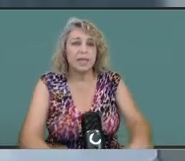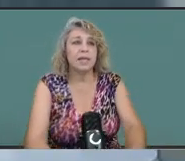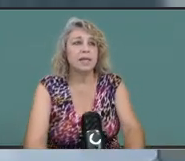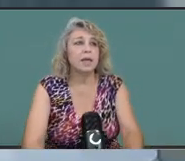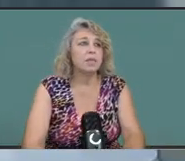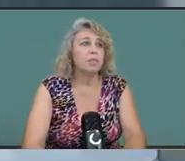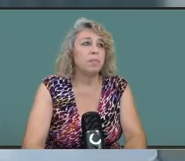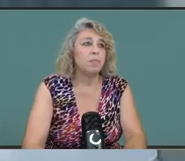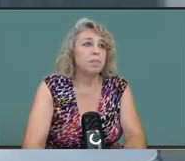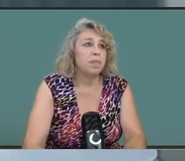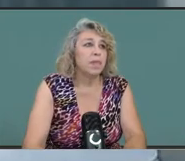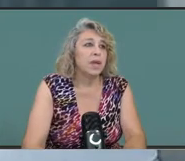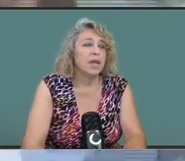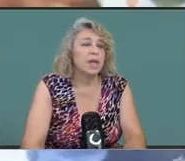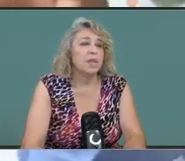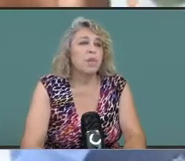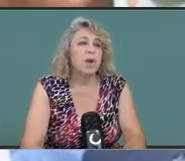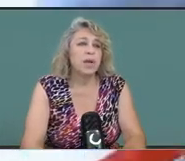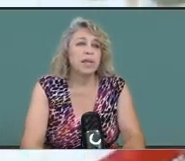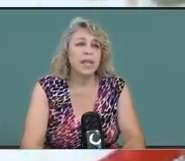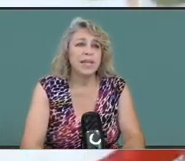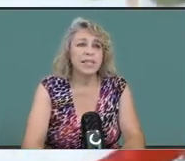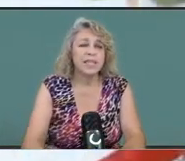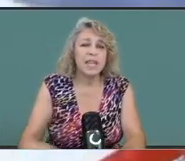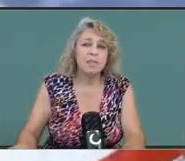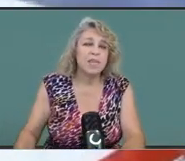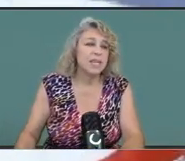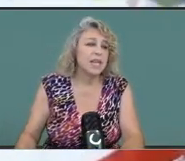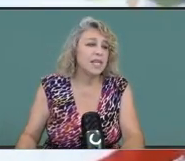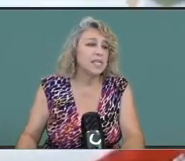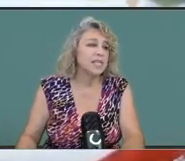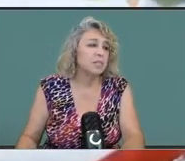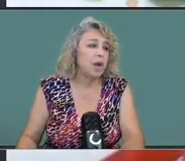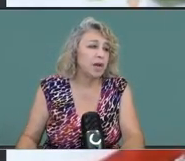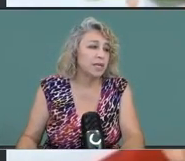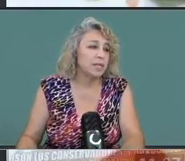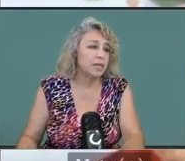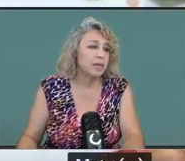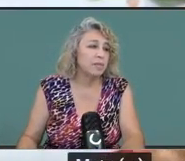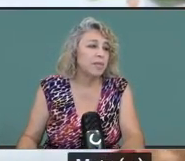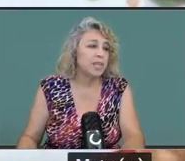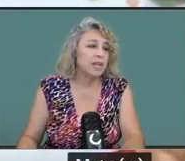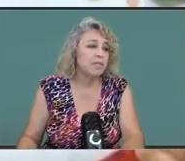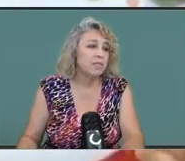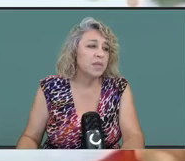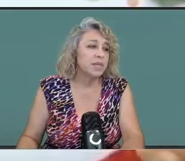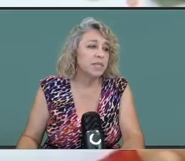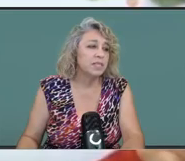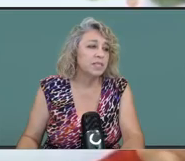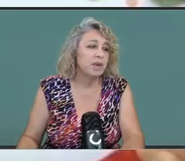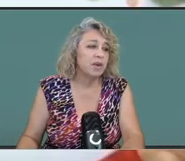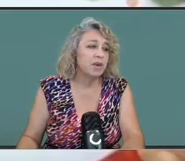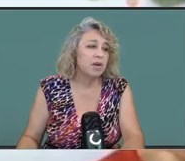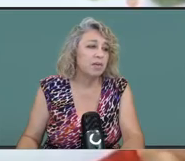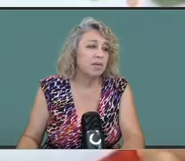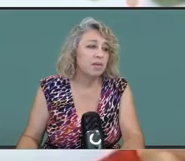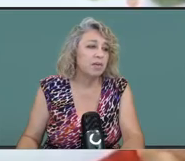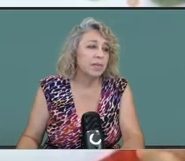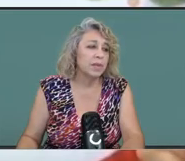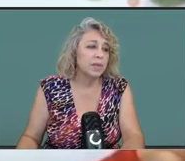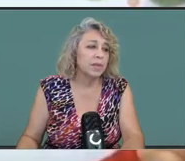Like a party, like its name indicates, is a part, but the government is for all.